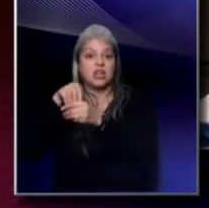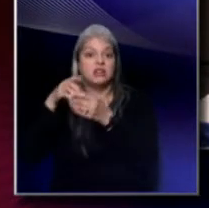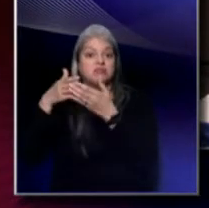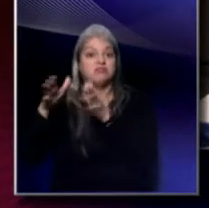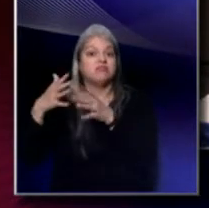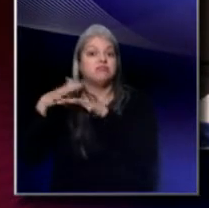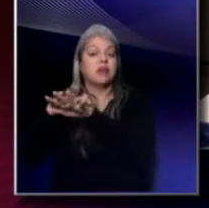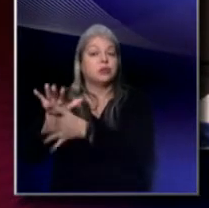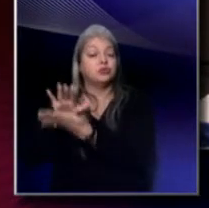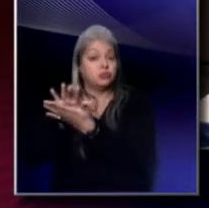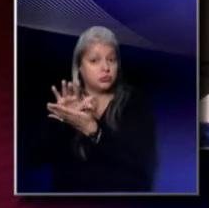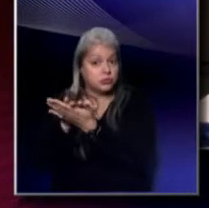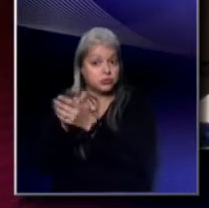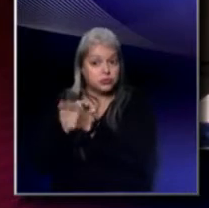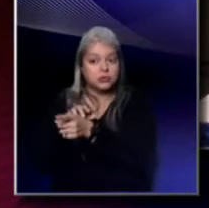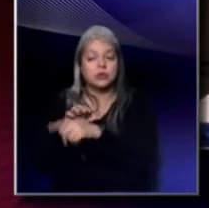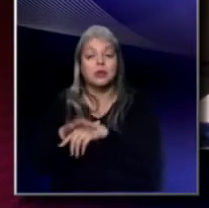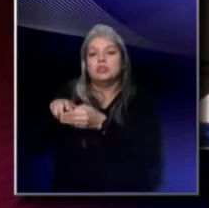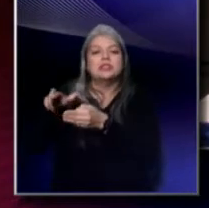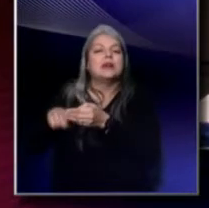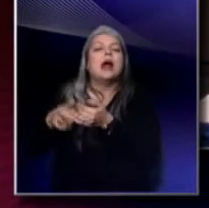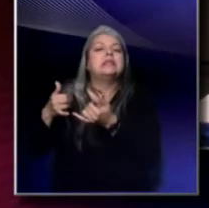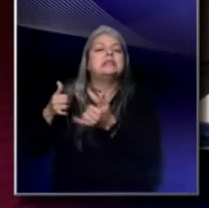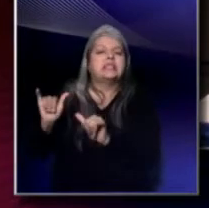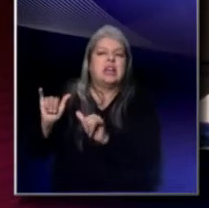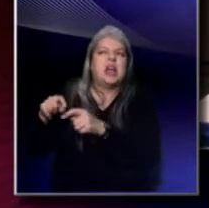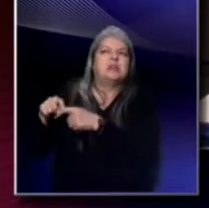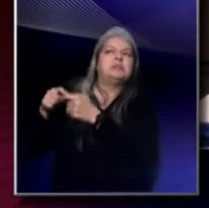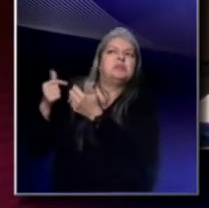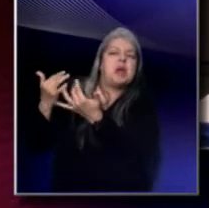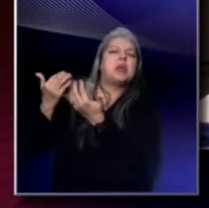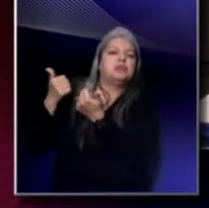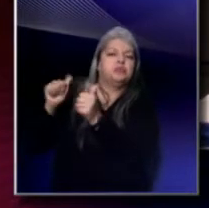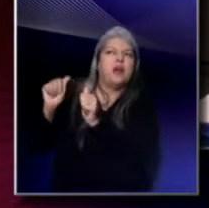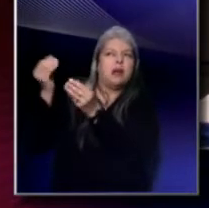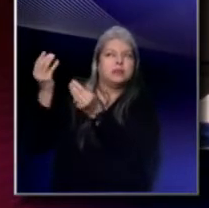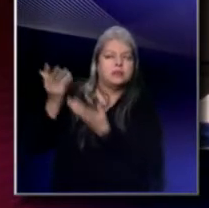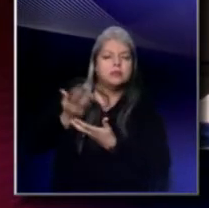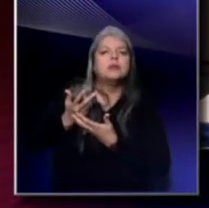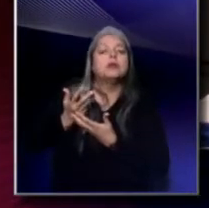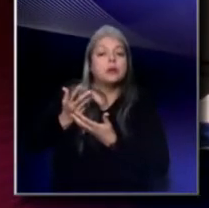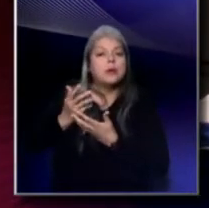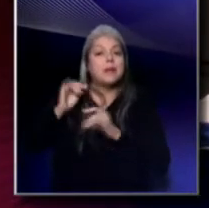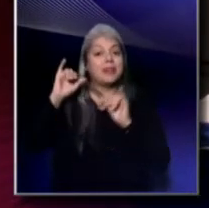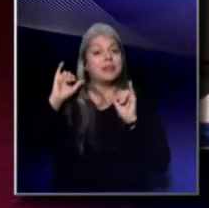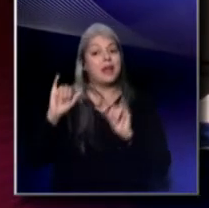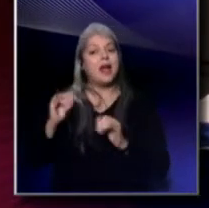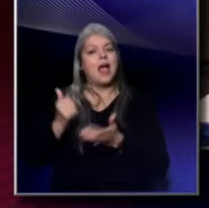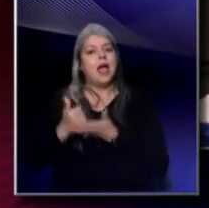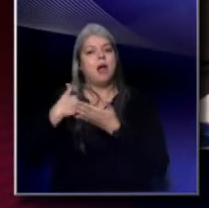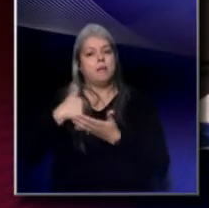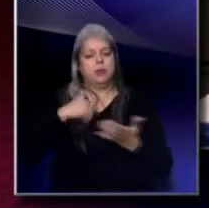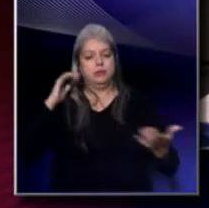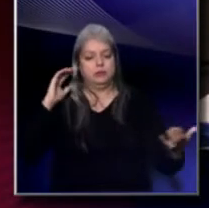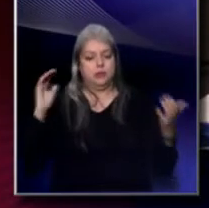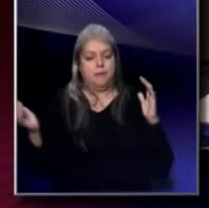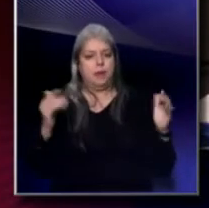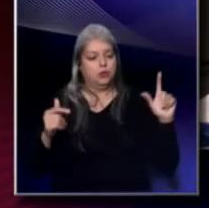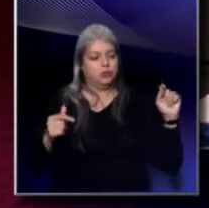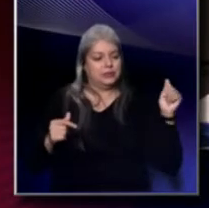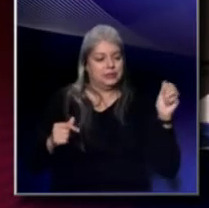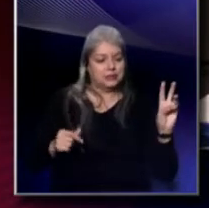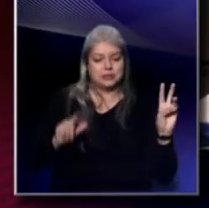state. And last year we were able to get those numbers, but it would give us some comparison and we could